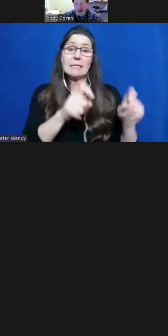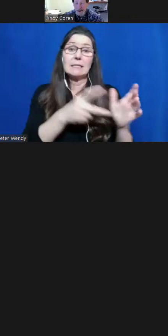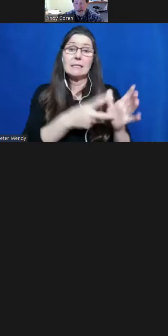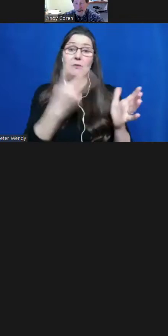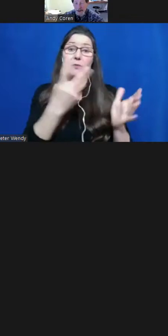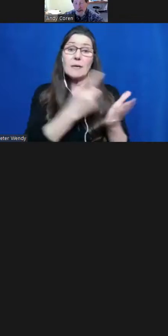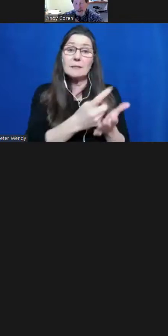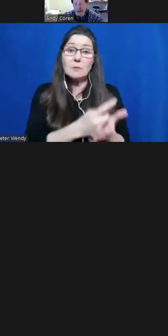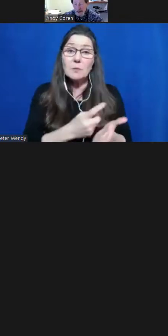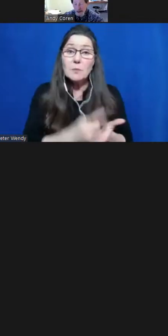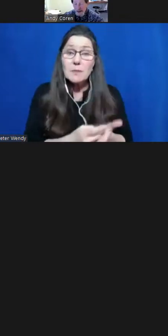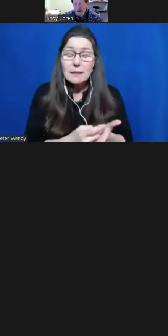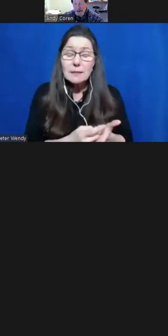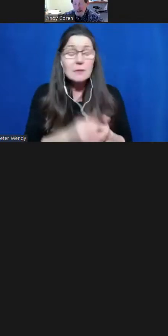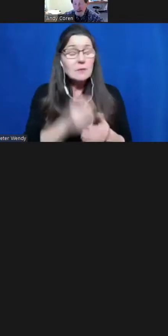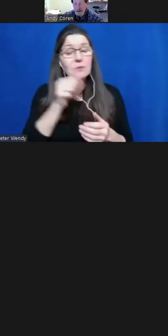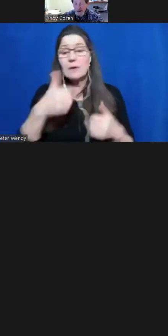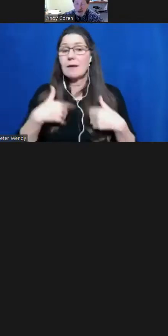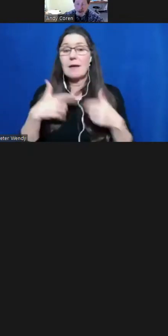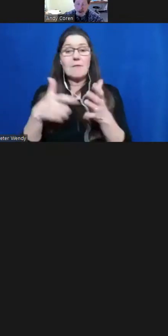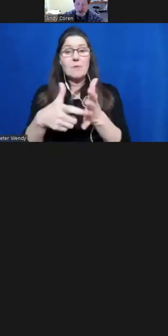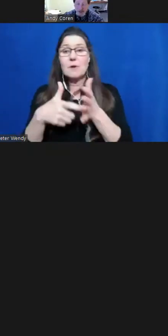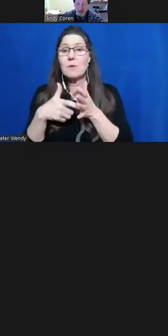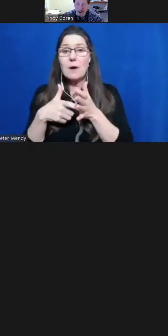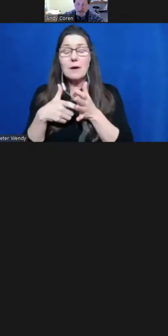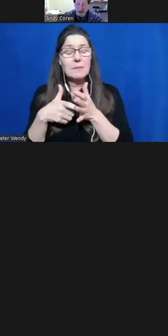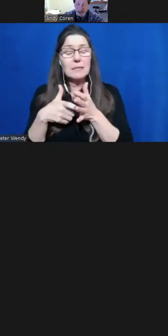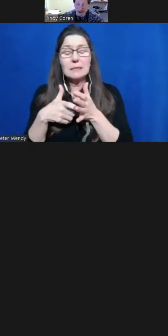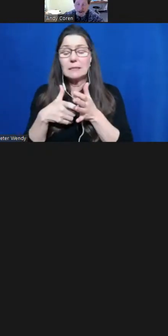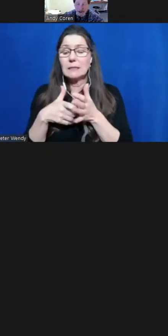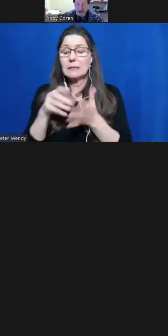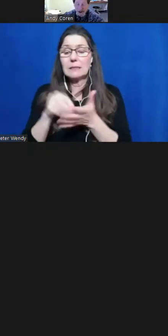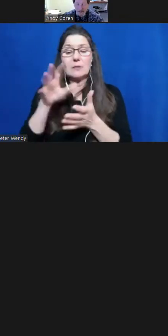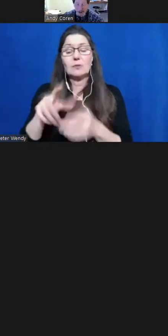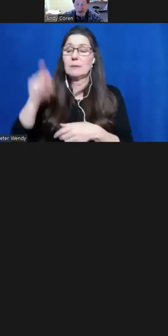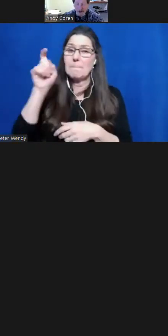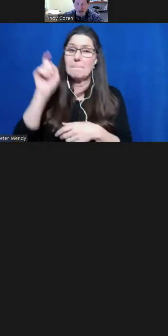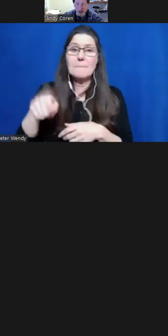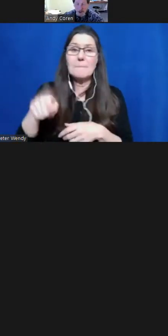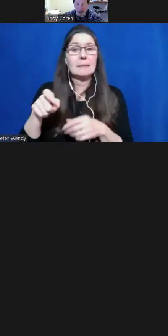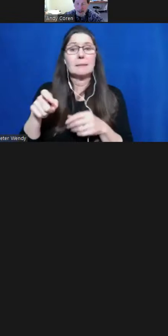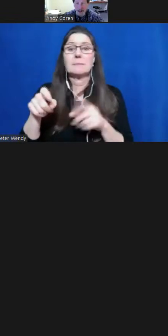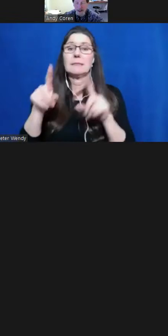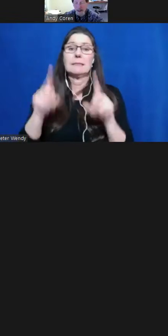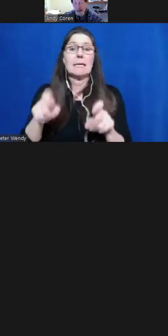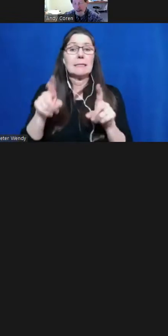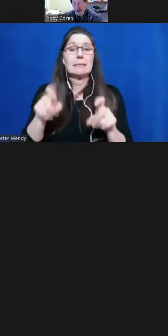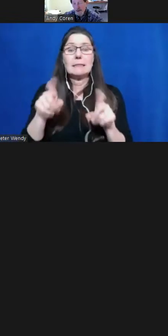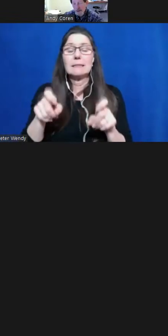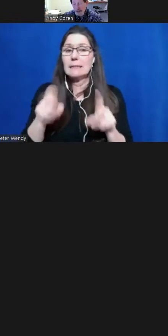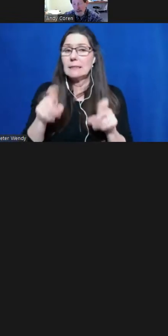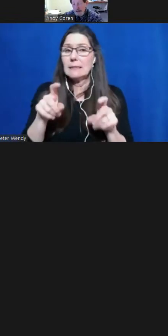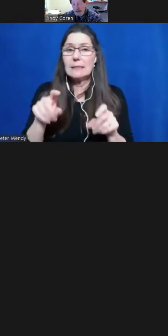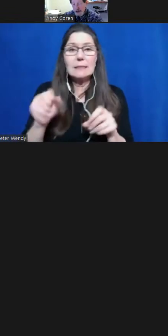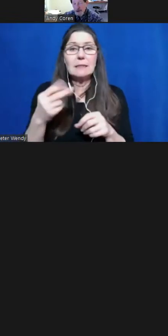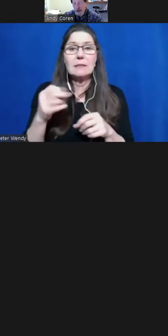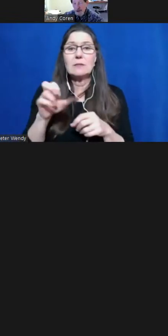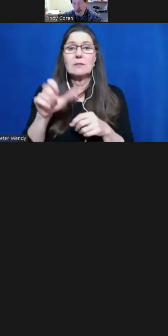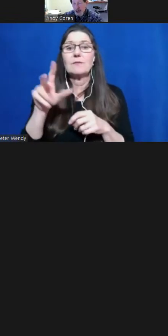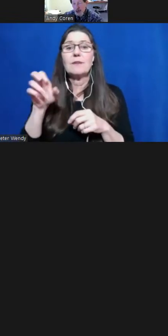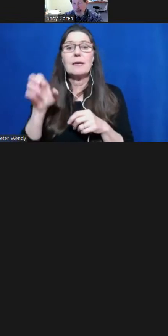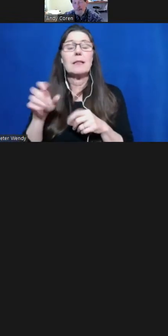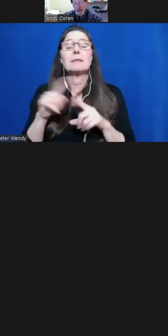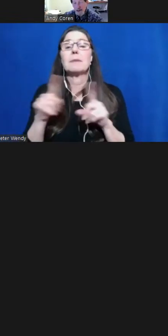have a mandate that students must be tested in a surveillance way. The